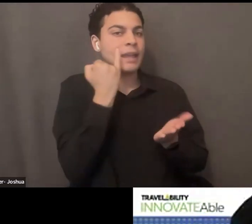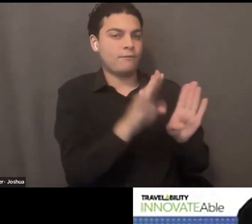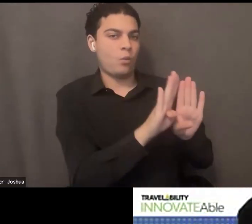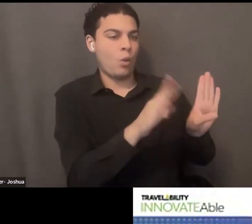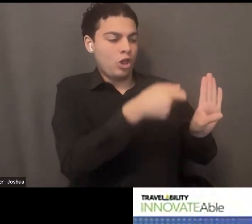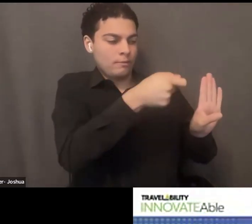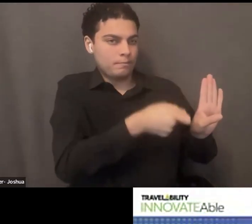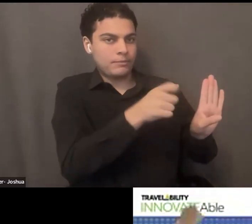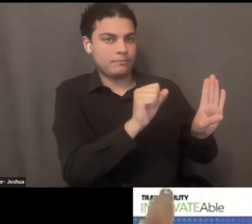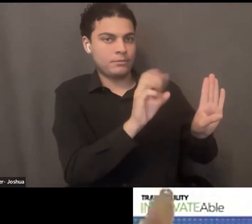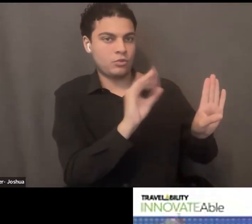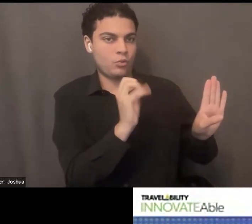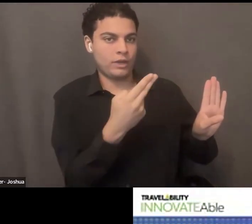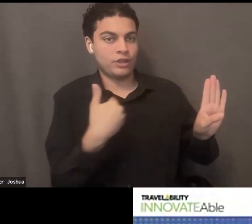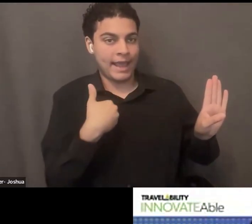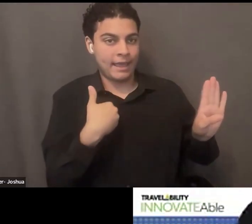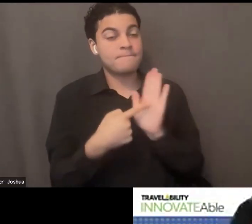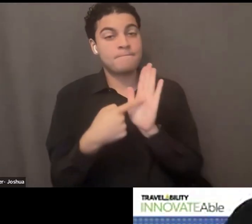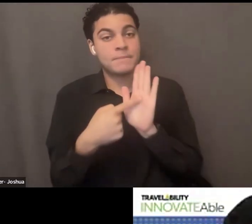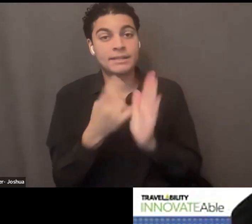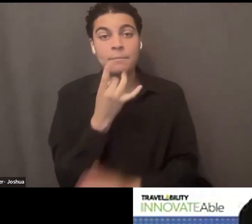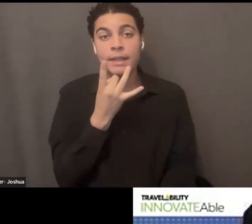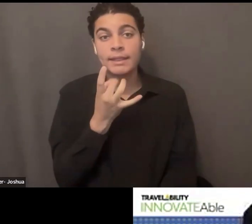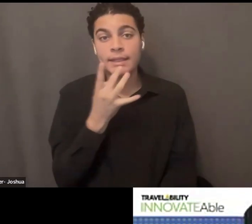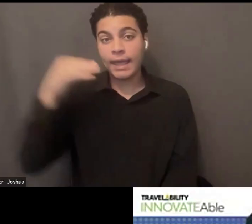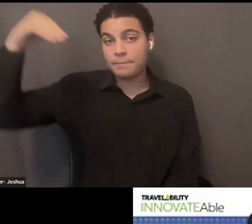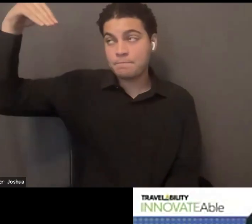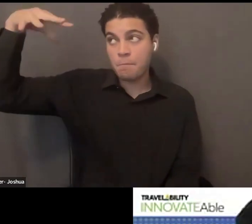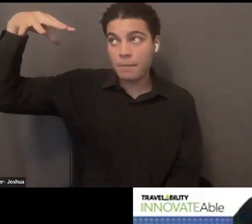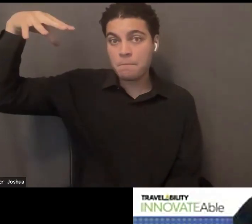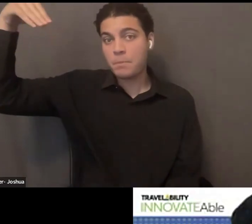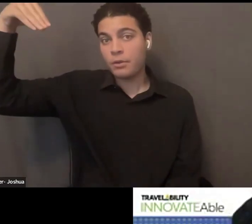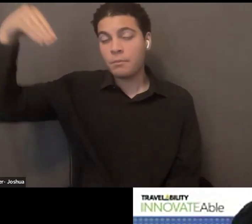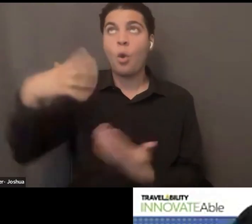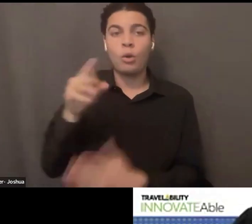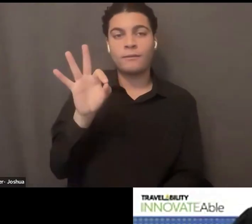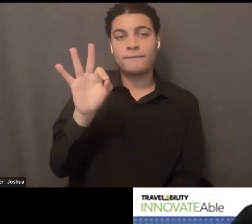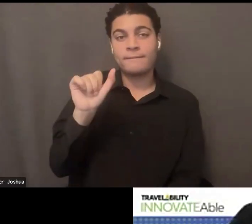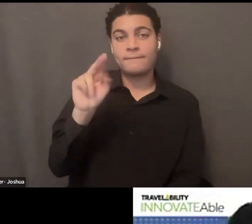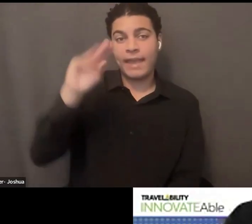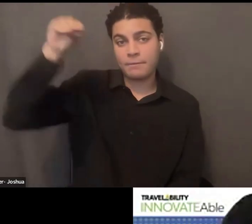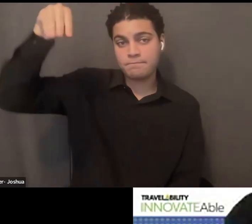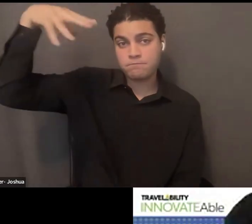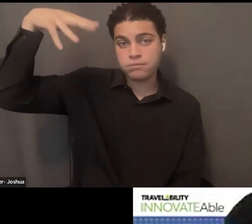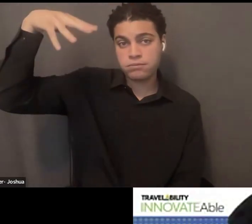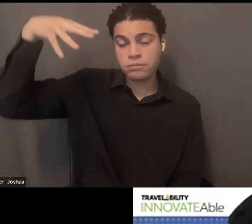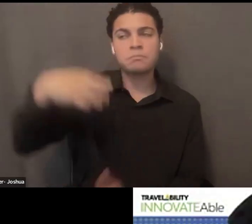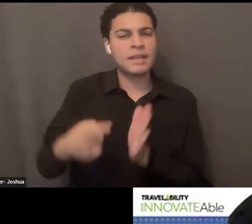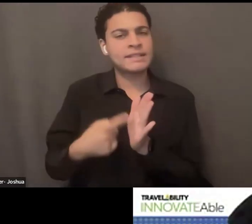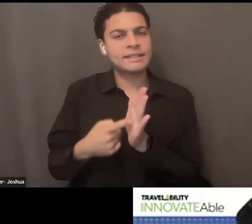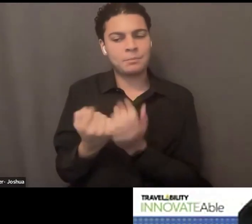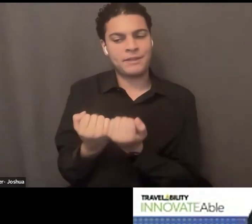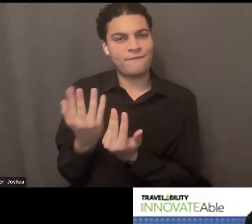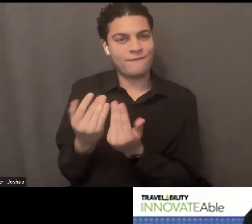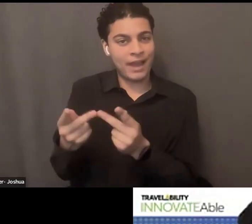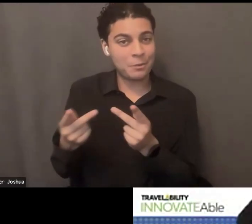the common example being lights or a ceiling fan, or in some cases, a fireplace or a socket. The TV is a unique exception where